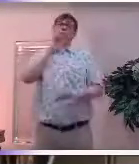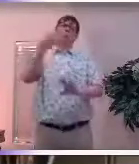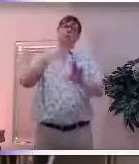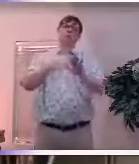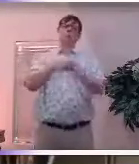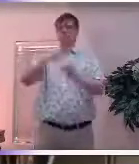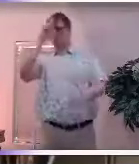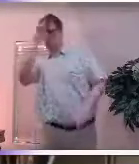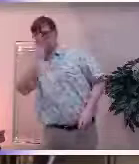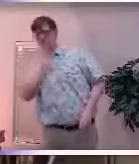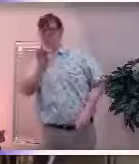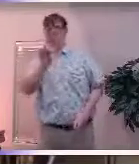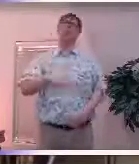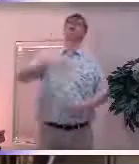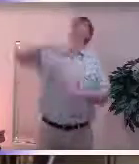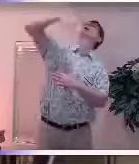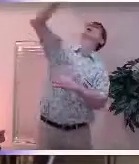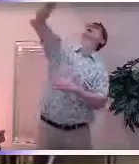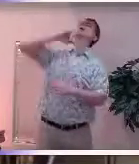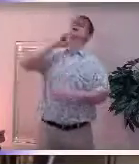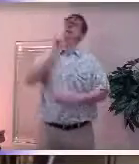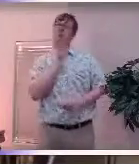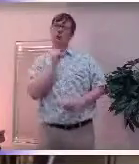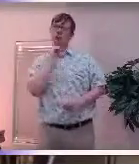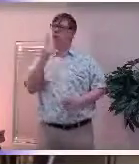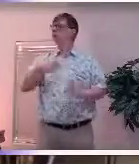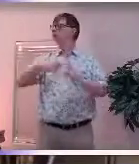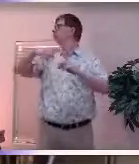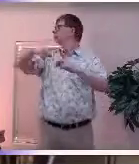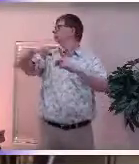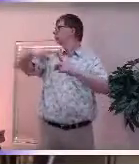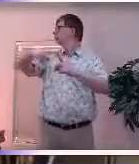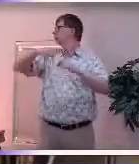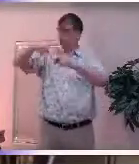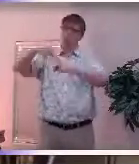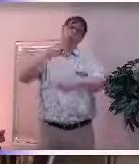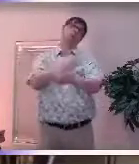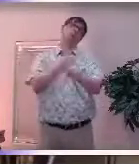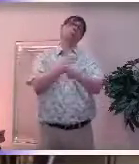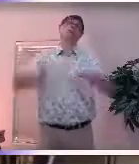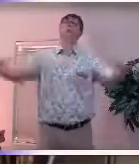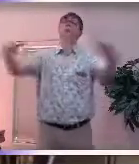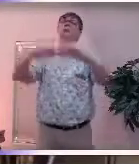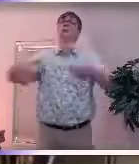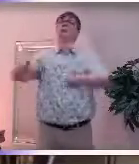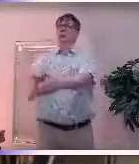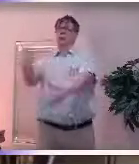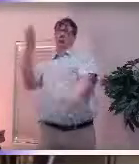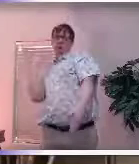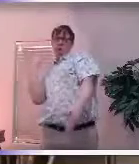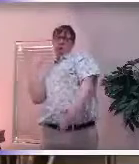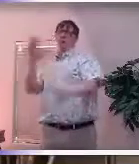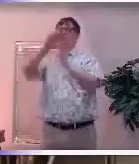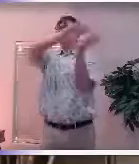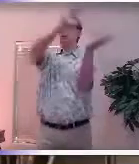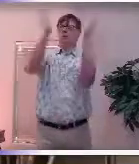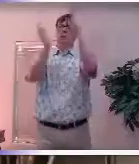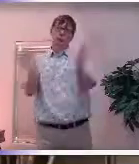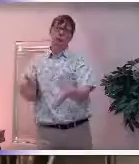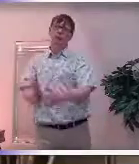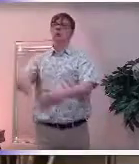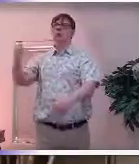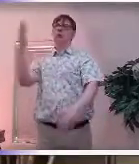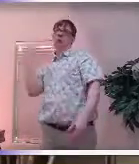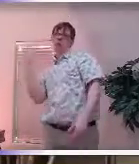realize. And it's much more doable to work with the formless before it